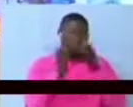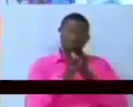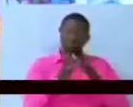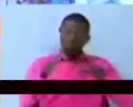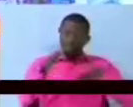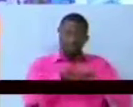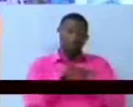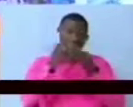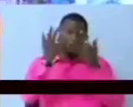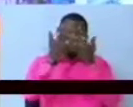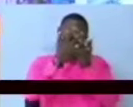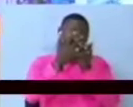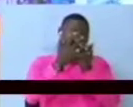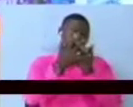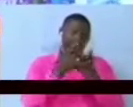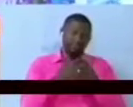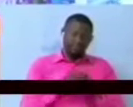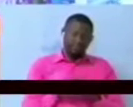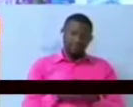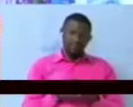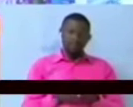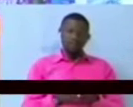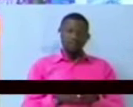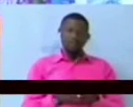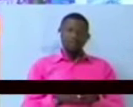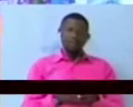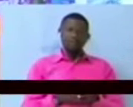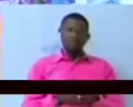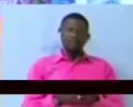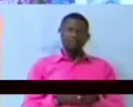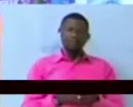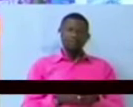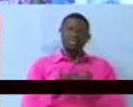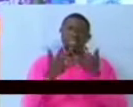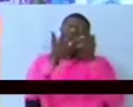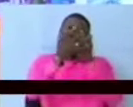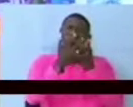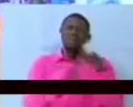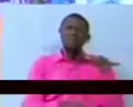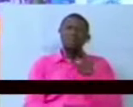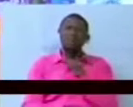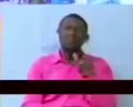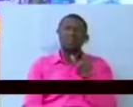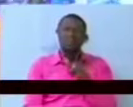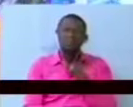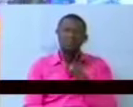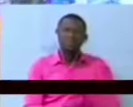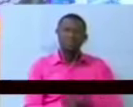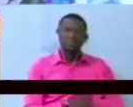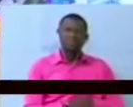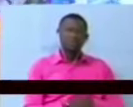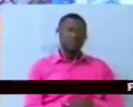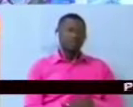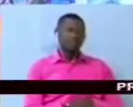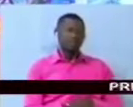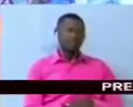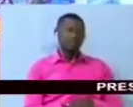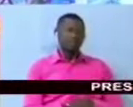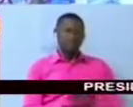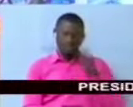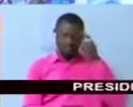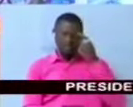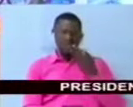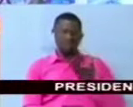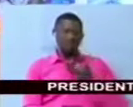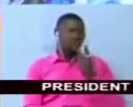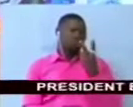all taken to the cells. Which cell was that? Ban cell la ci won. Am nga ñaari cell fa nek. There were two